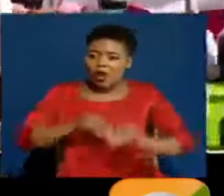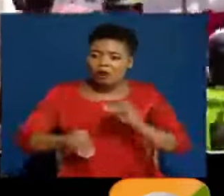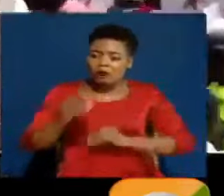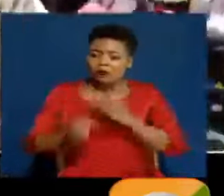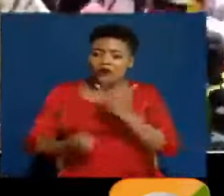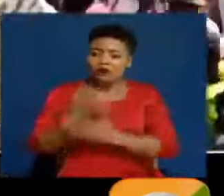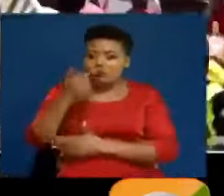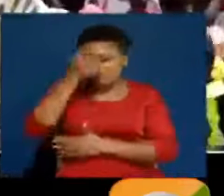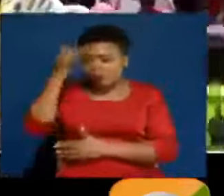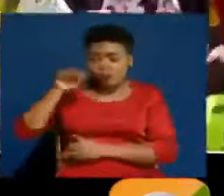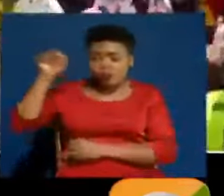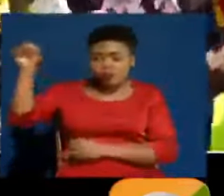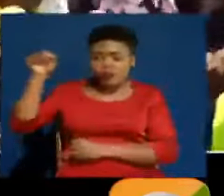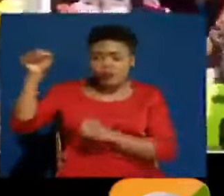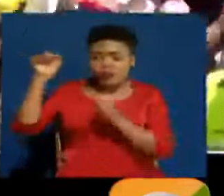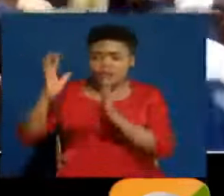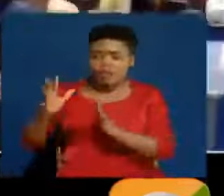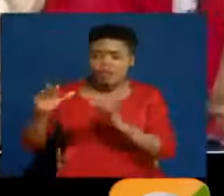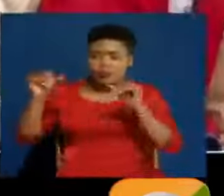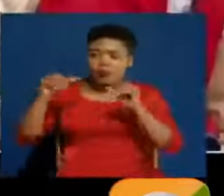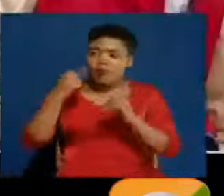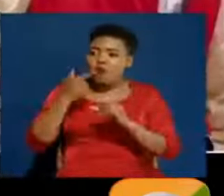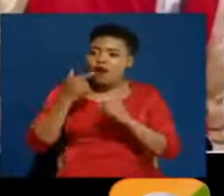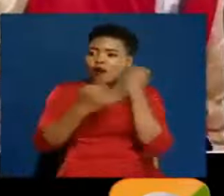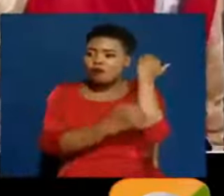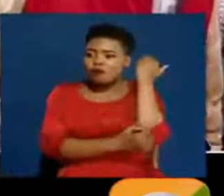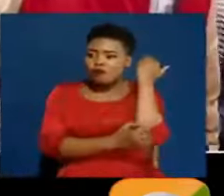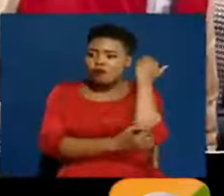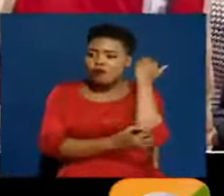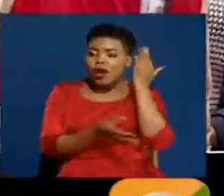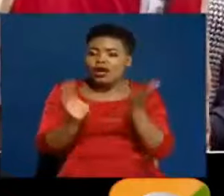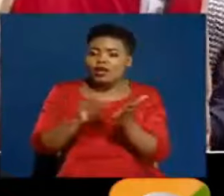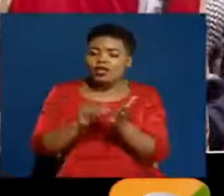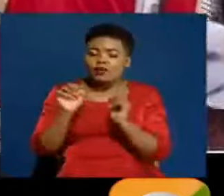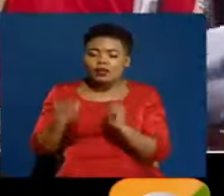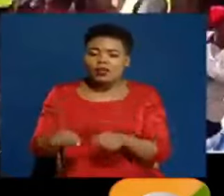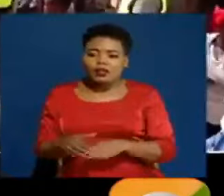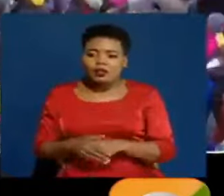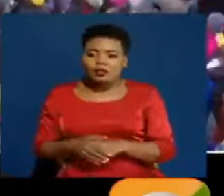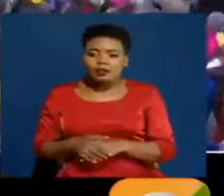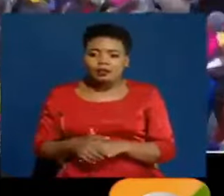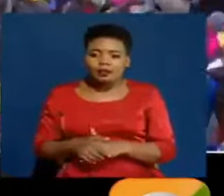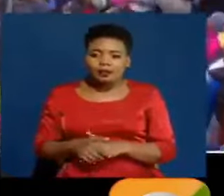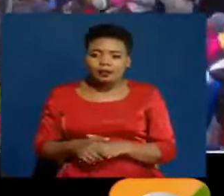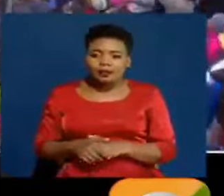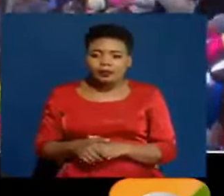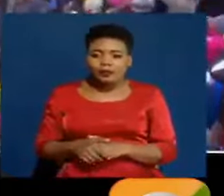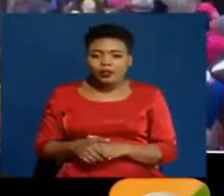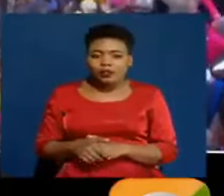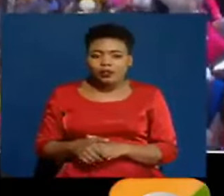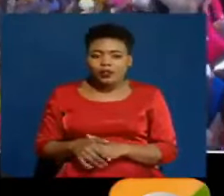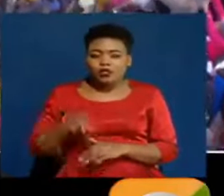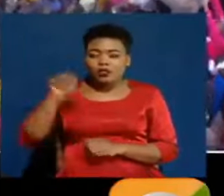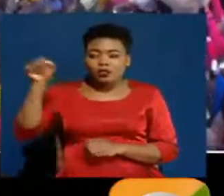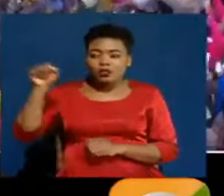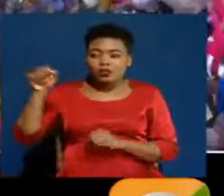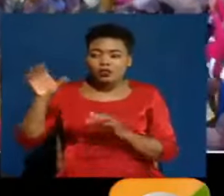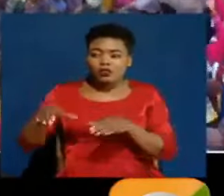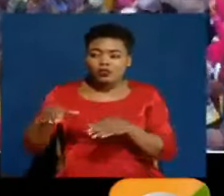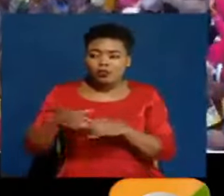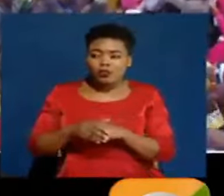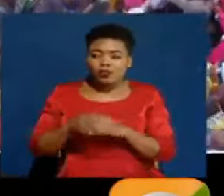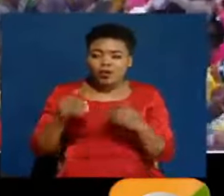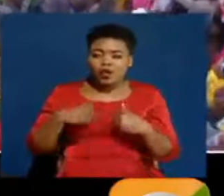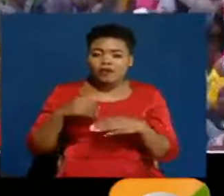in the political parties. But then we have, in my view, even over-legislated when it comes to political parties. We have a good